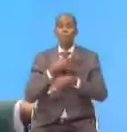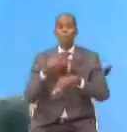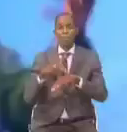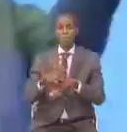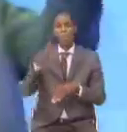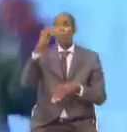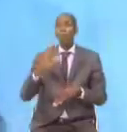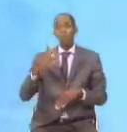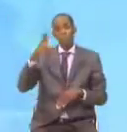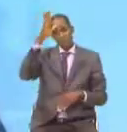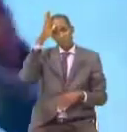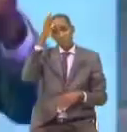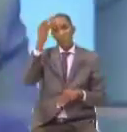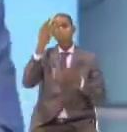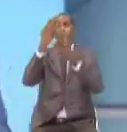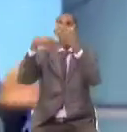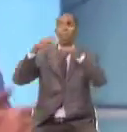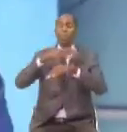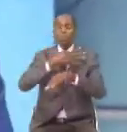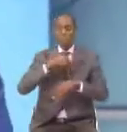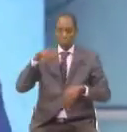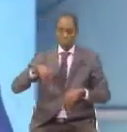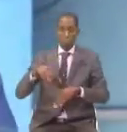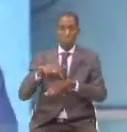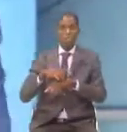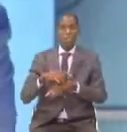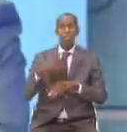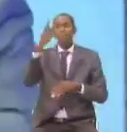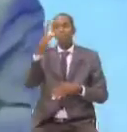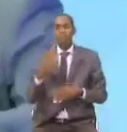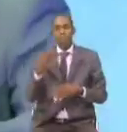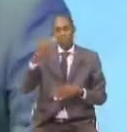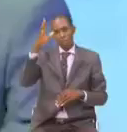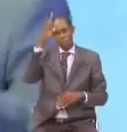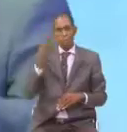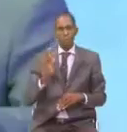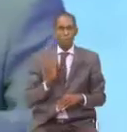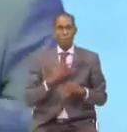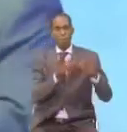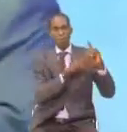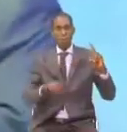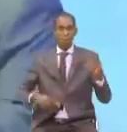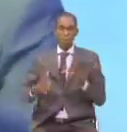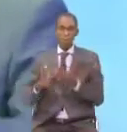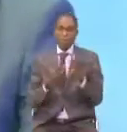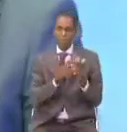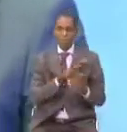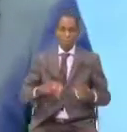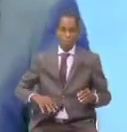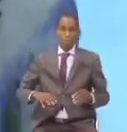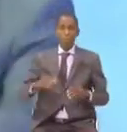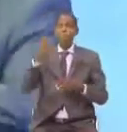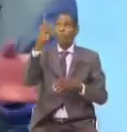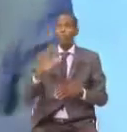Father of heaven and earth. God, the Father of our Lord Jesus Christ. God, the creator and the master and